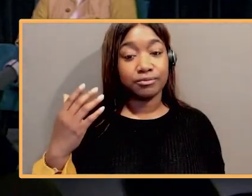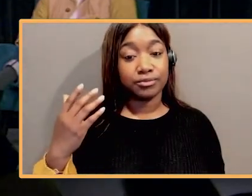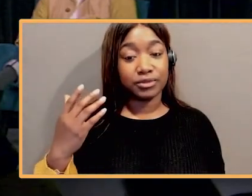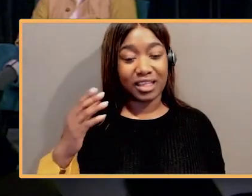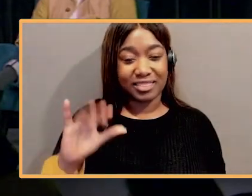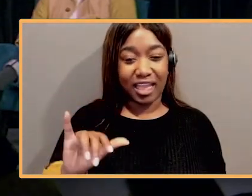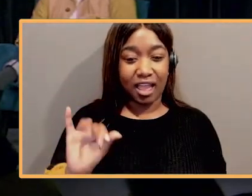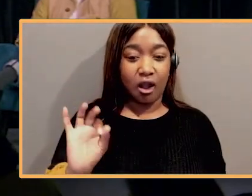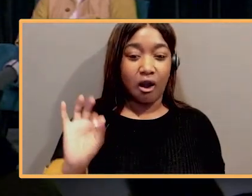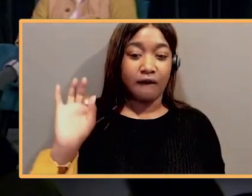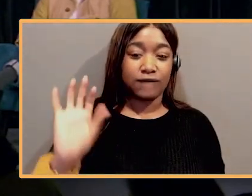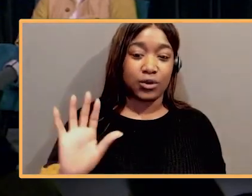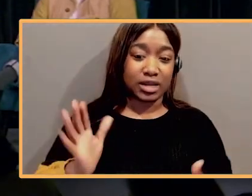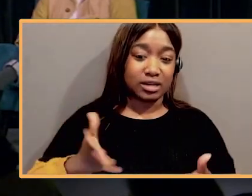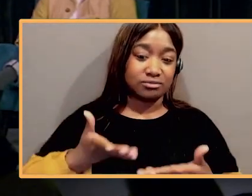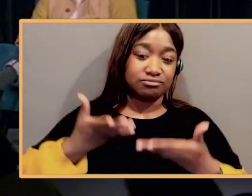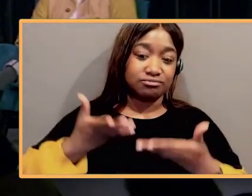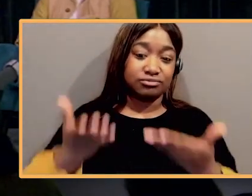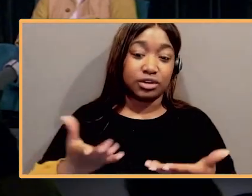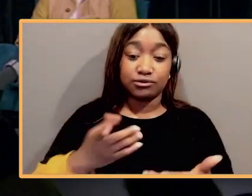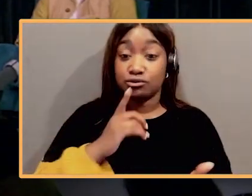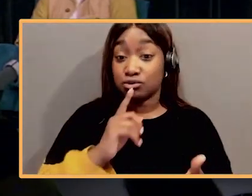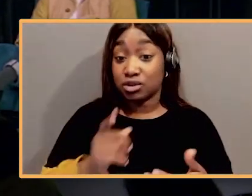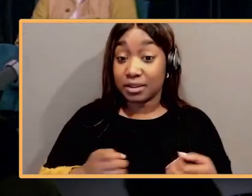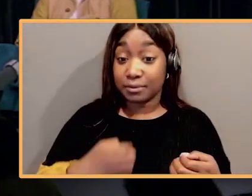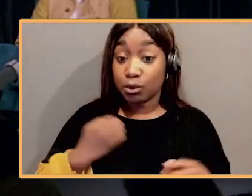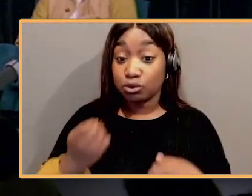offering of real emotion.